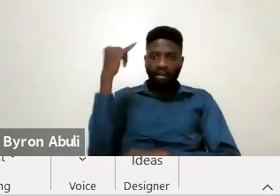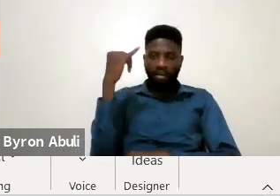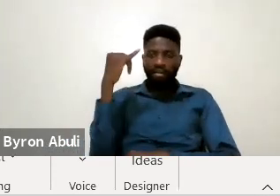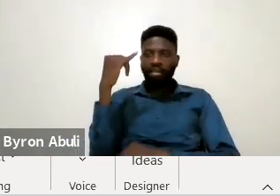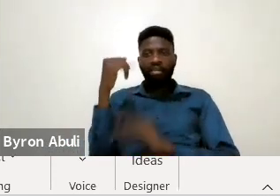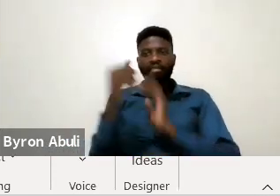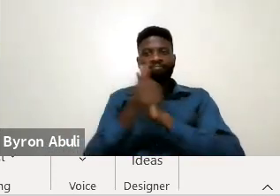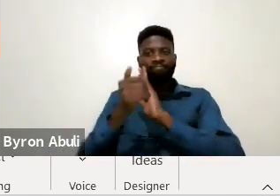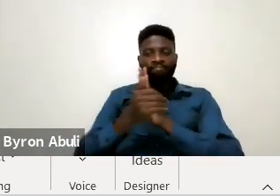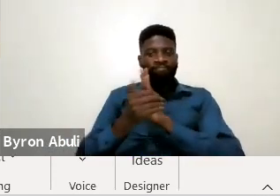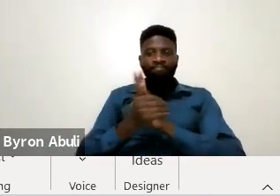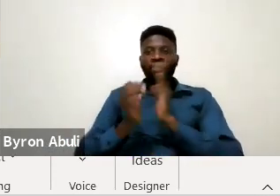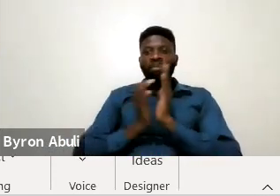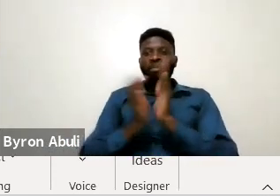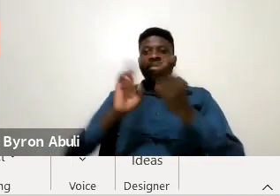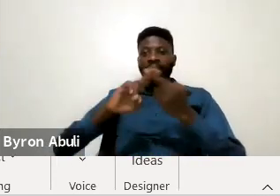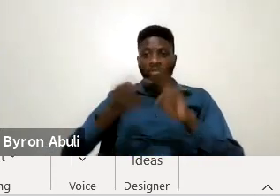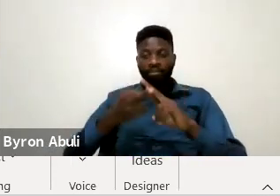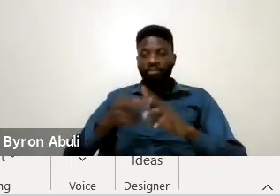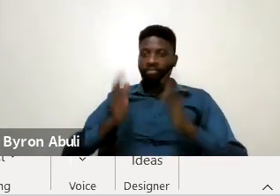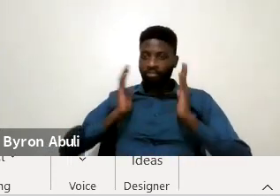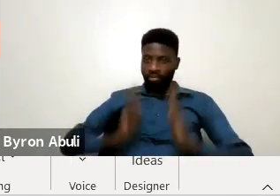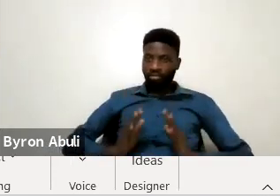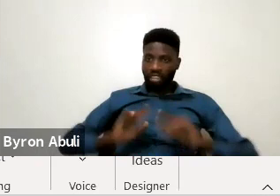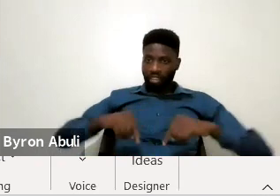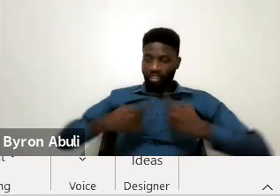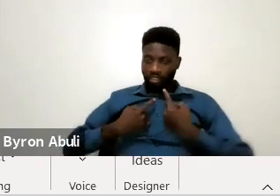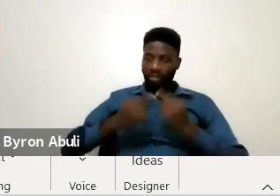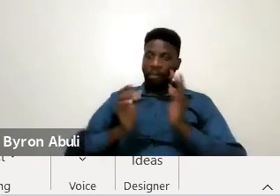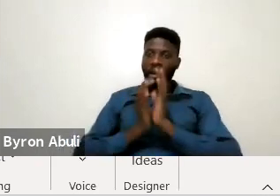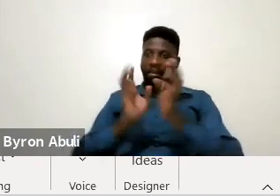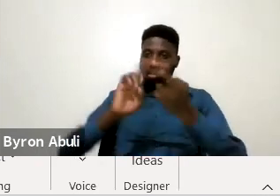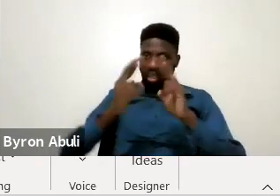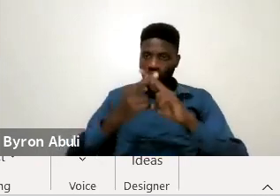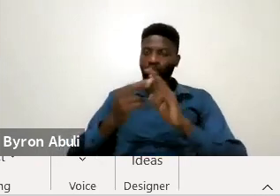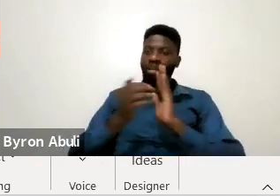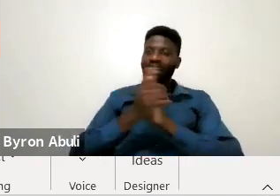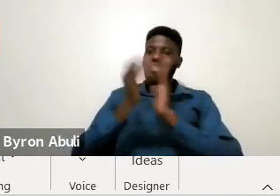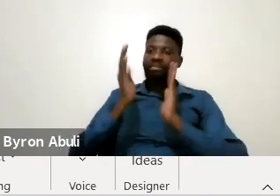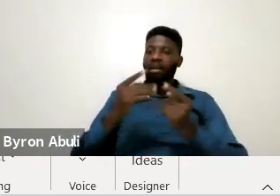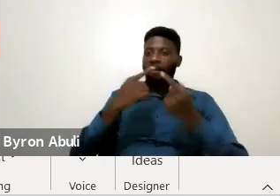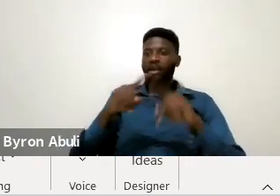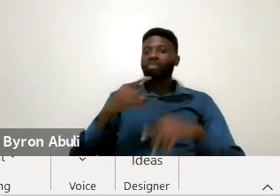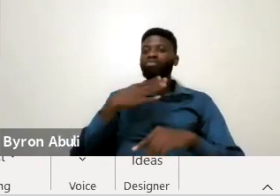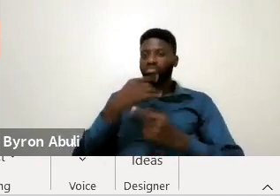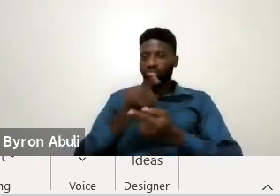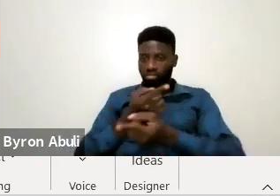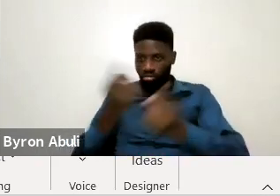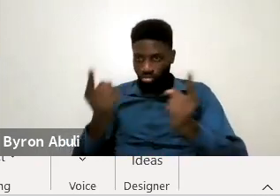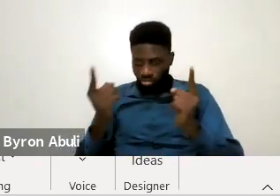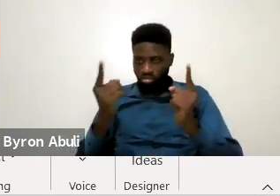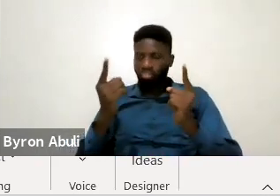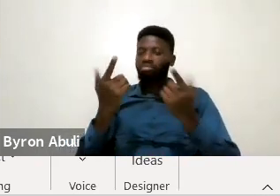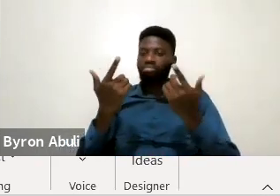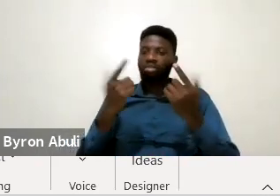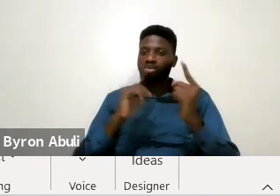skills for public relations? Myself, I'm a public relations expert, but I want your colleagues to contribute this before I can be able